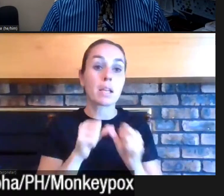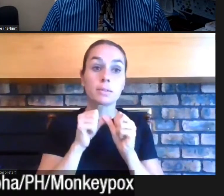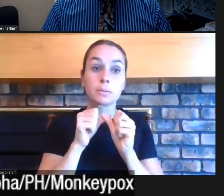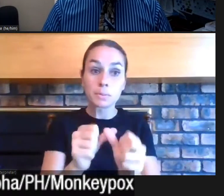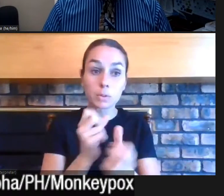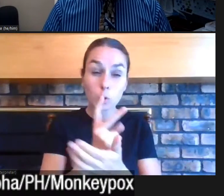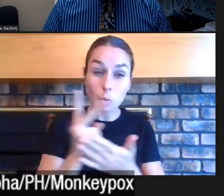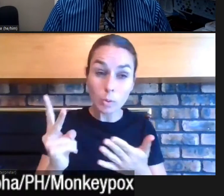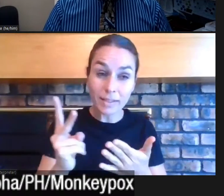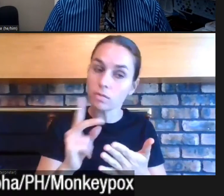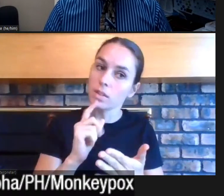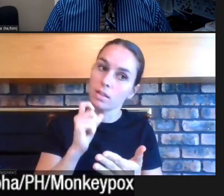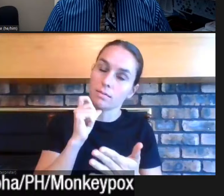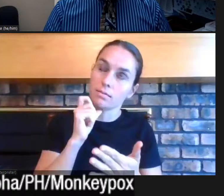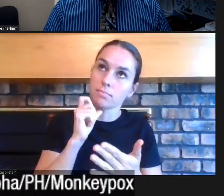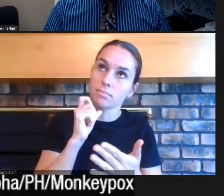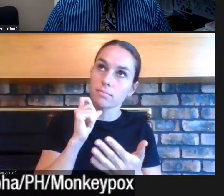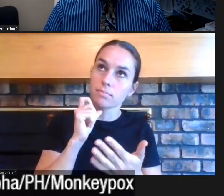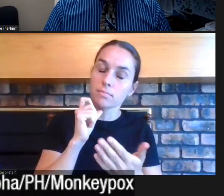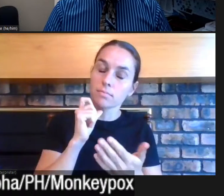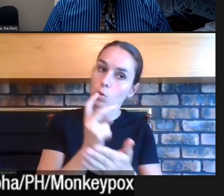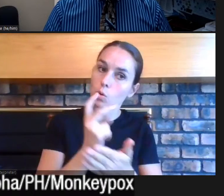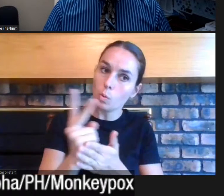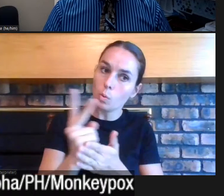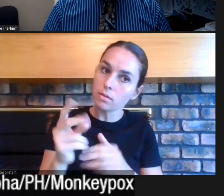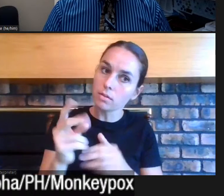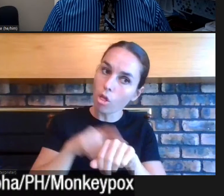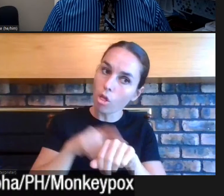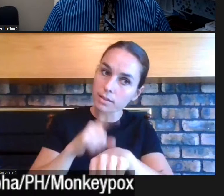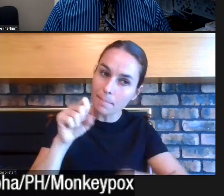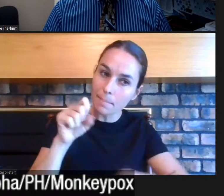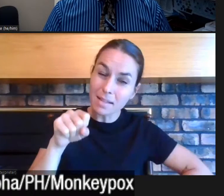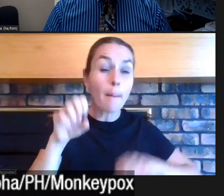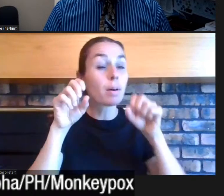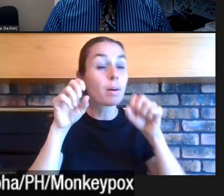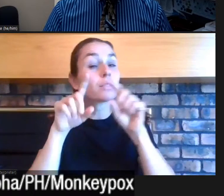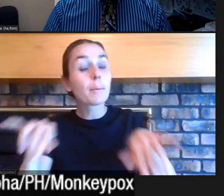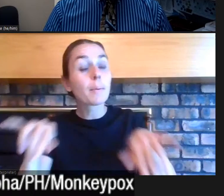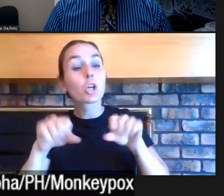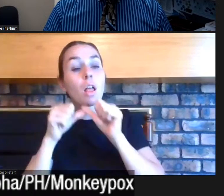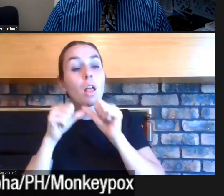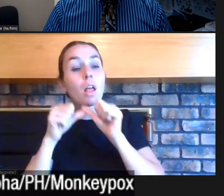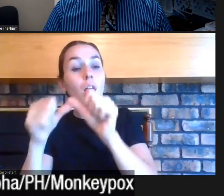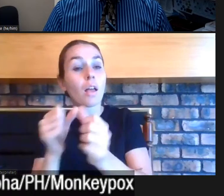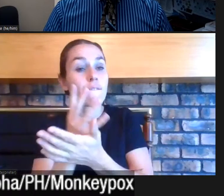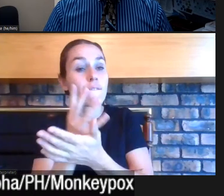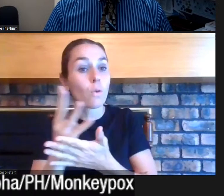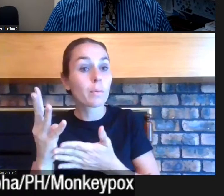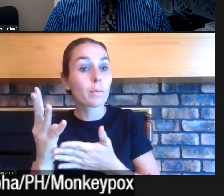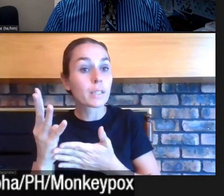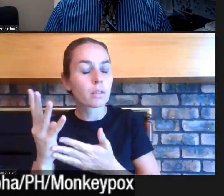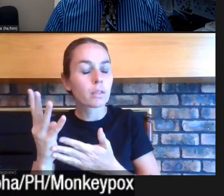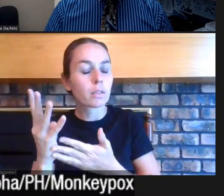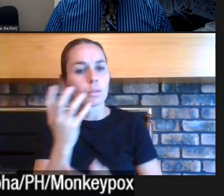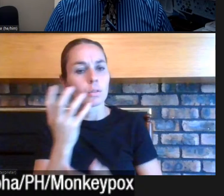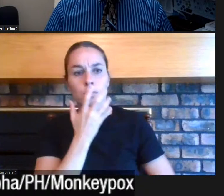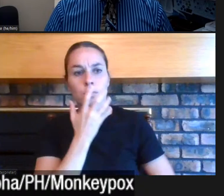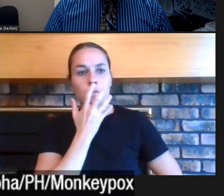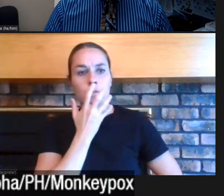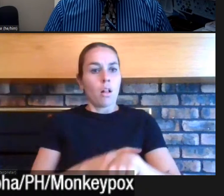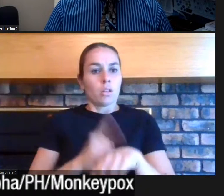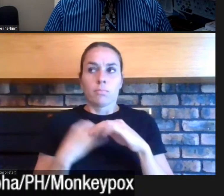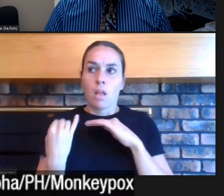isn't short, or as long as 4 weeks. So that is a long time to be isolated from others. In